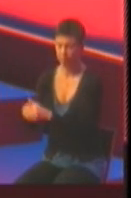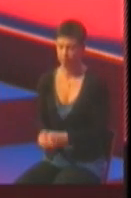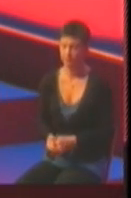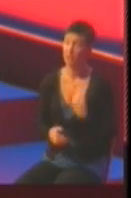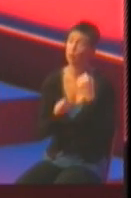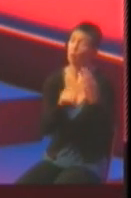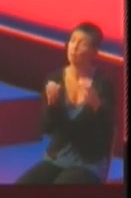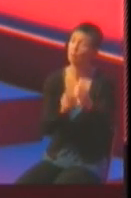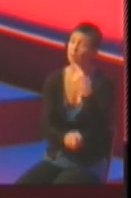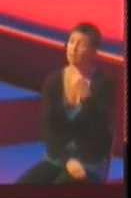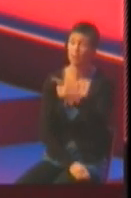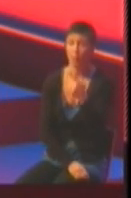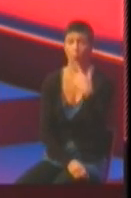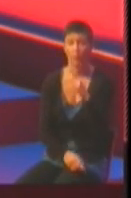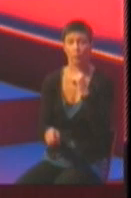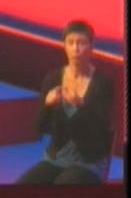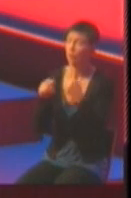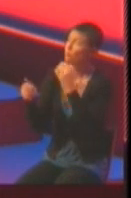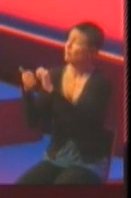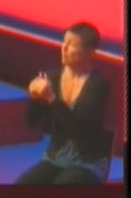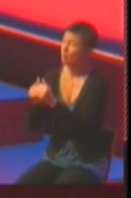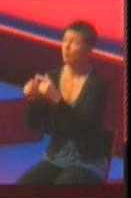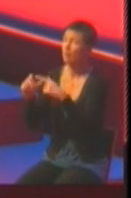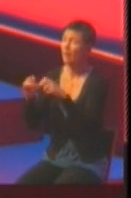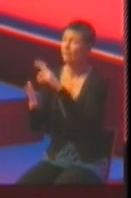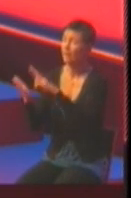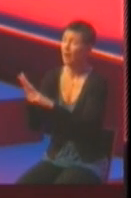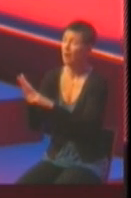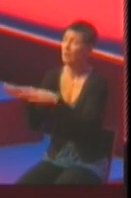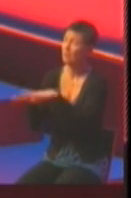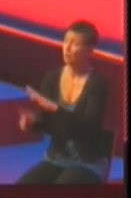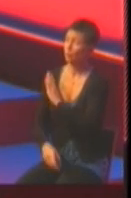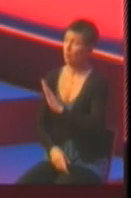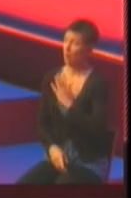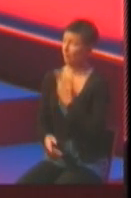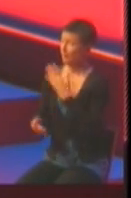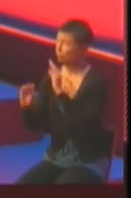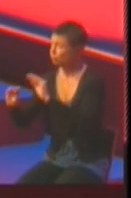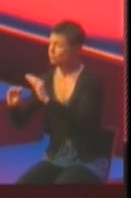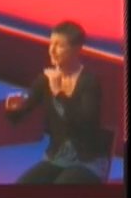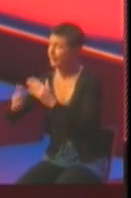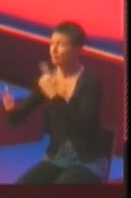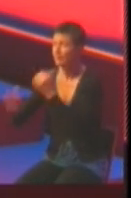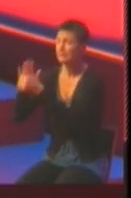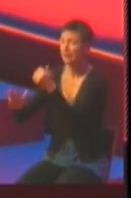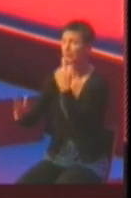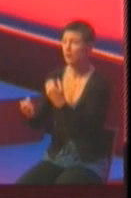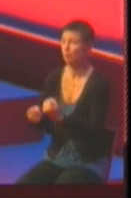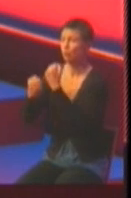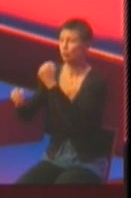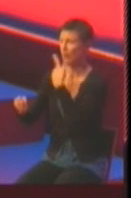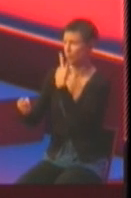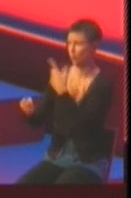said, we will move to partnering the Afghan National Army, giving it the skills and the strength to hold the ground